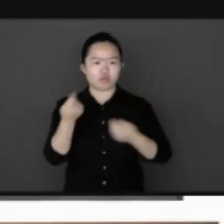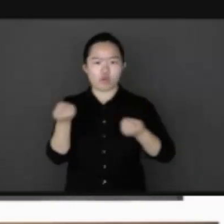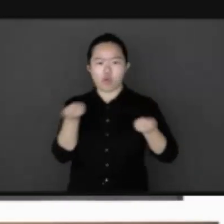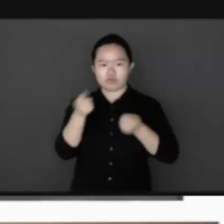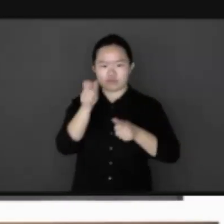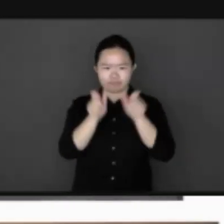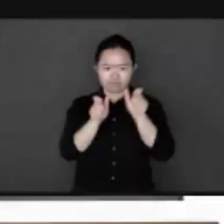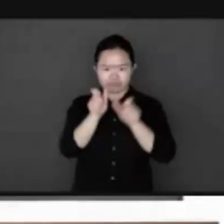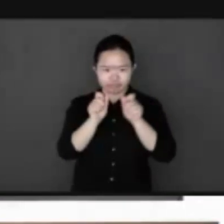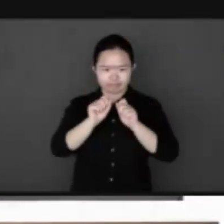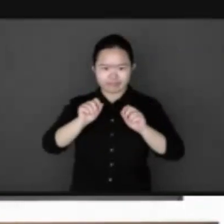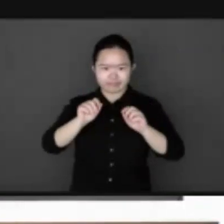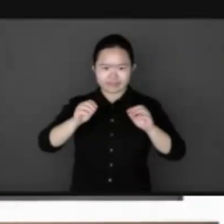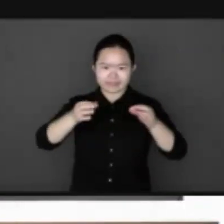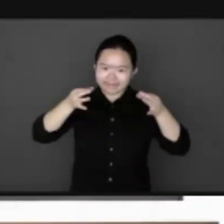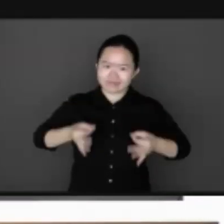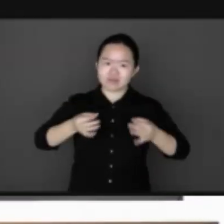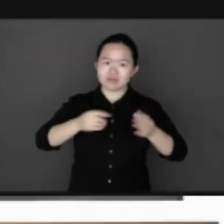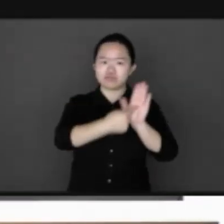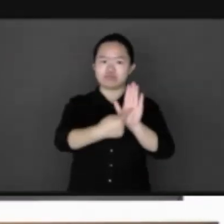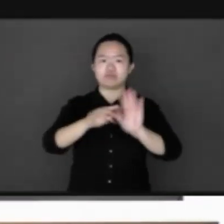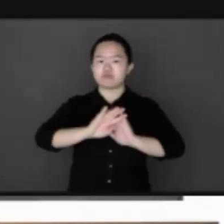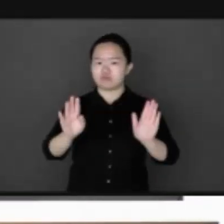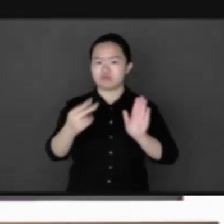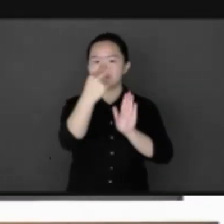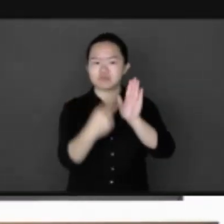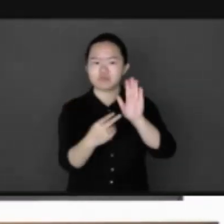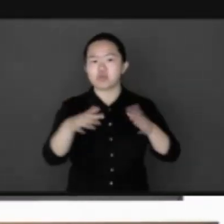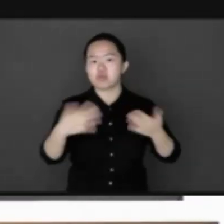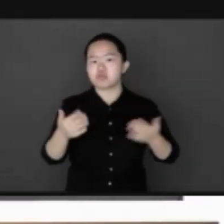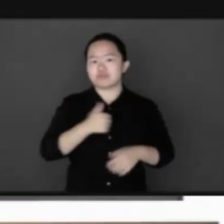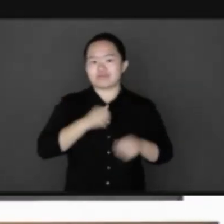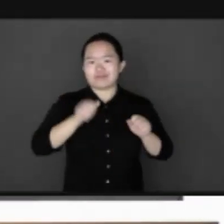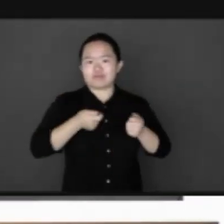type, opacity of the captions, and so on. So